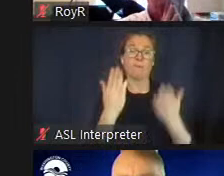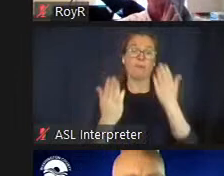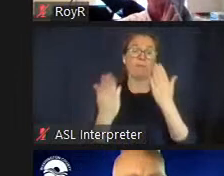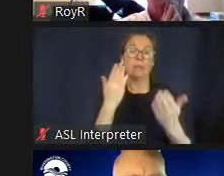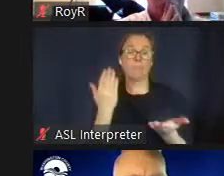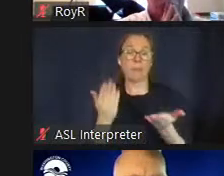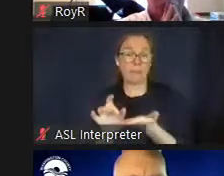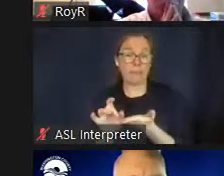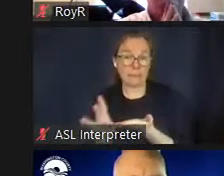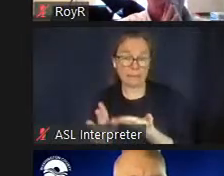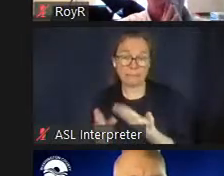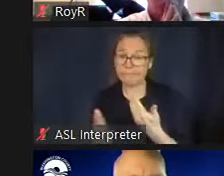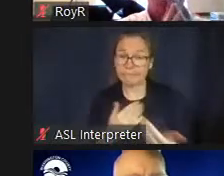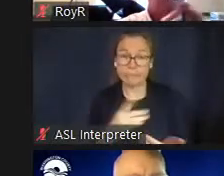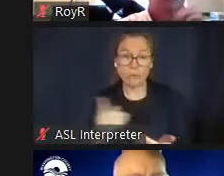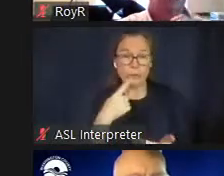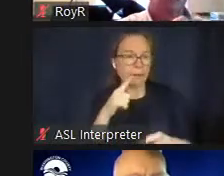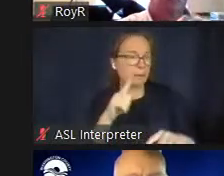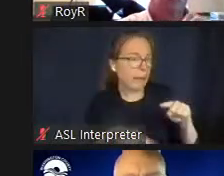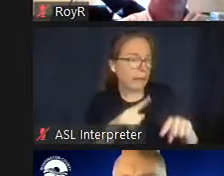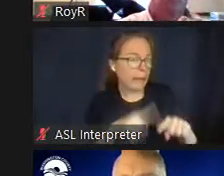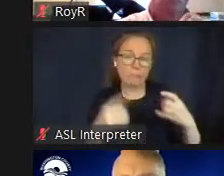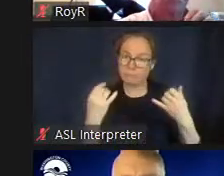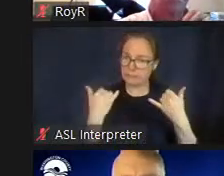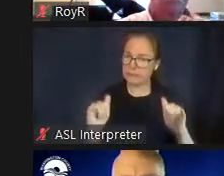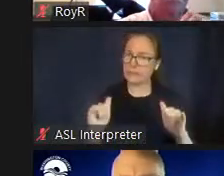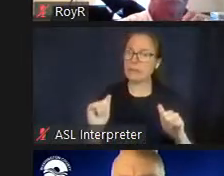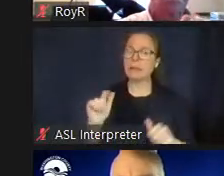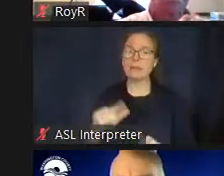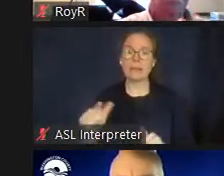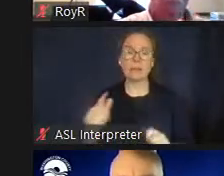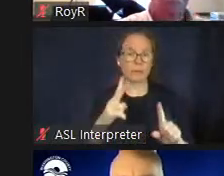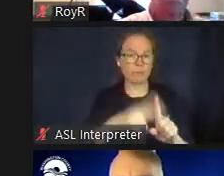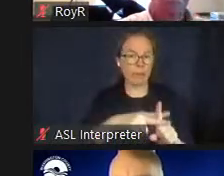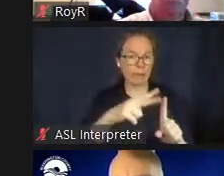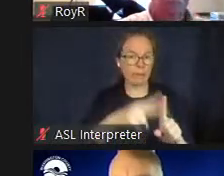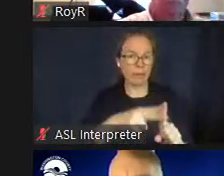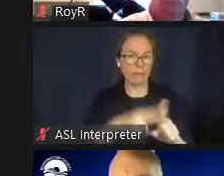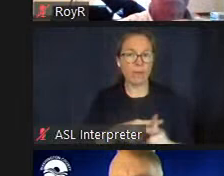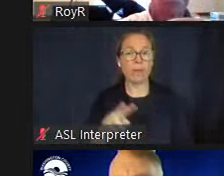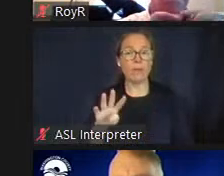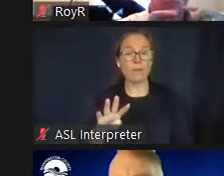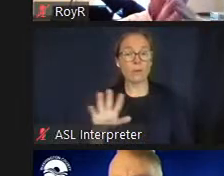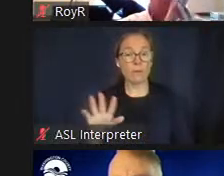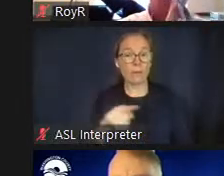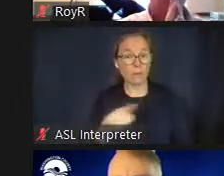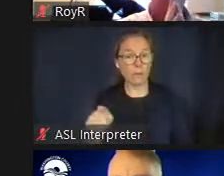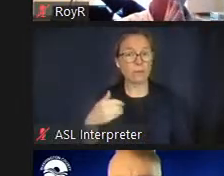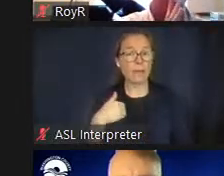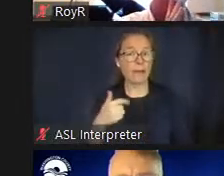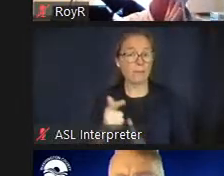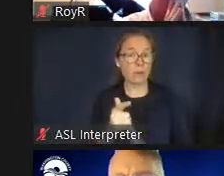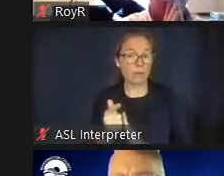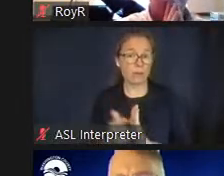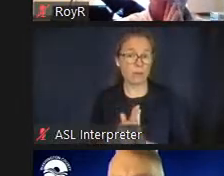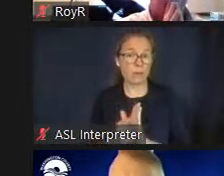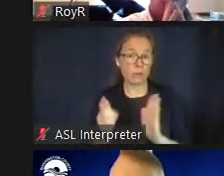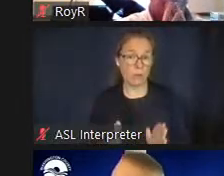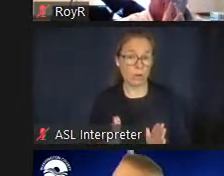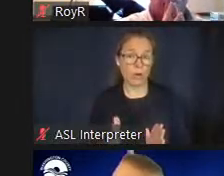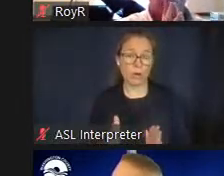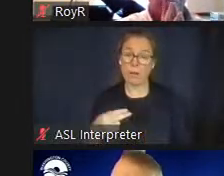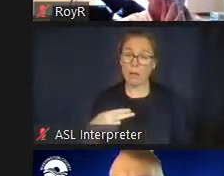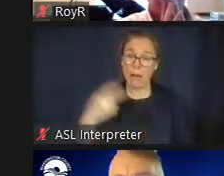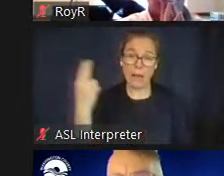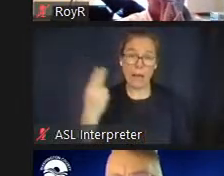be evicted. Of those 541 filings, only 45 tenants had a lawyer. And that's an extreme increase because there's